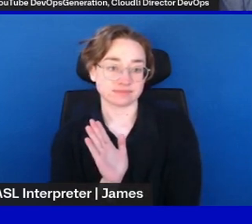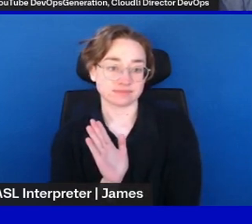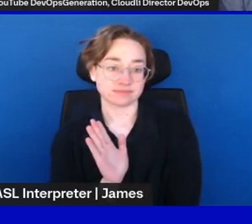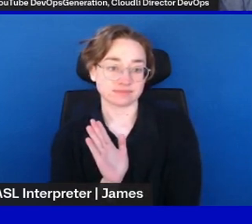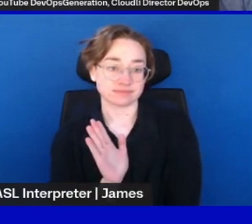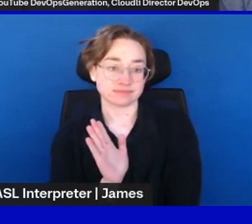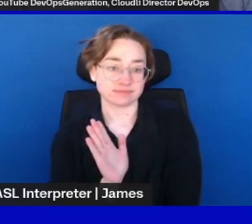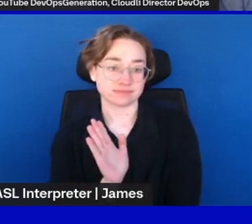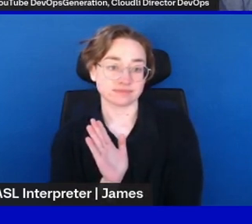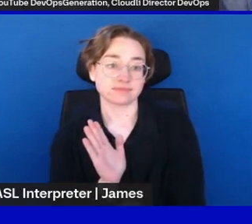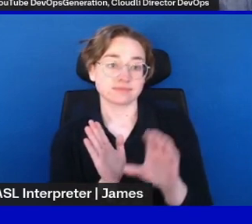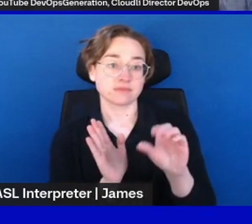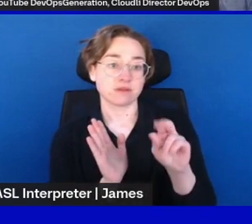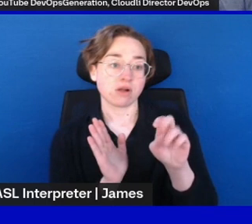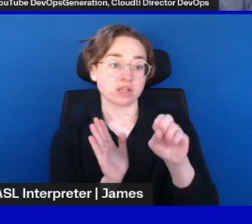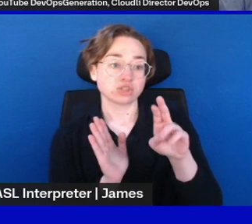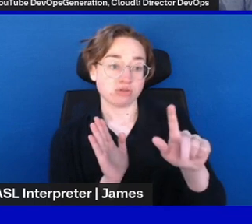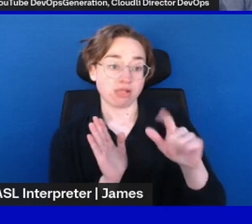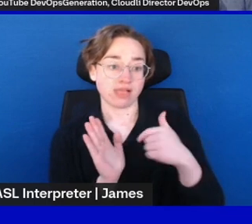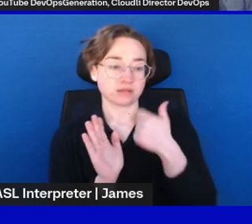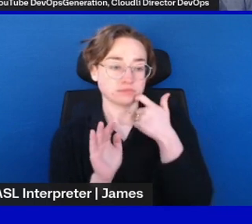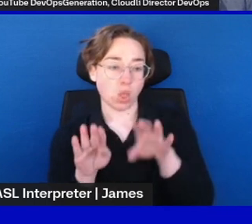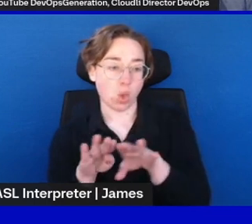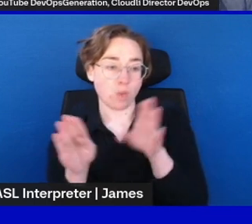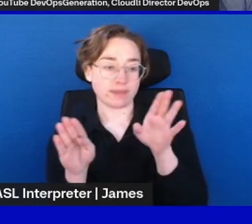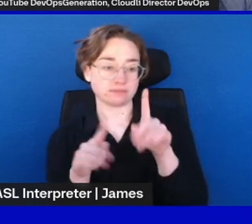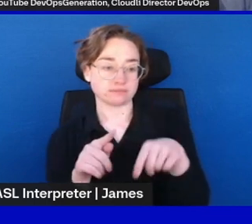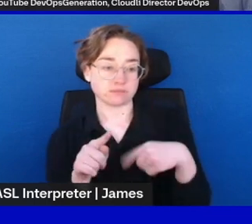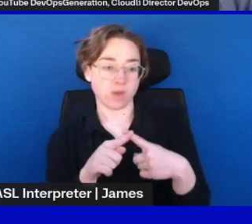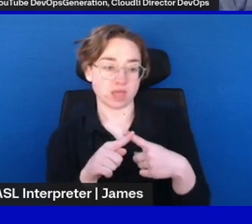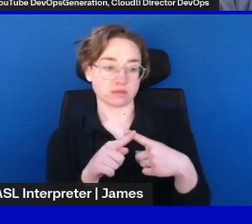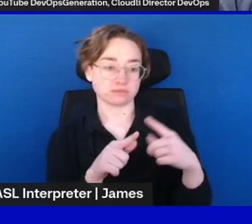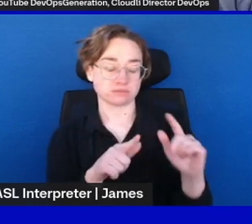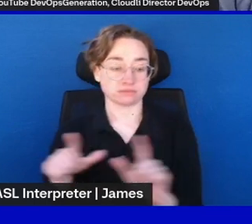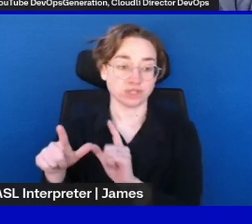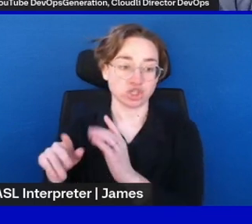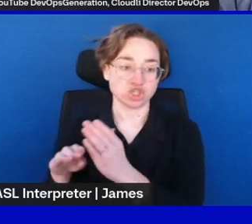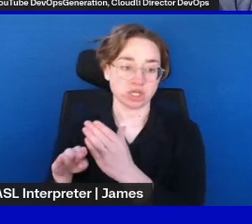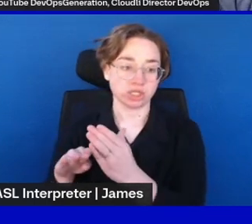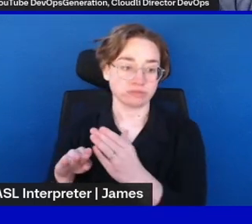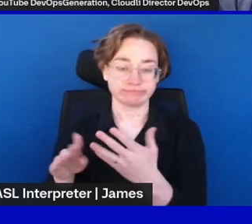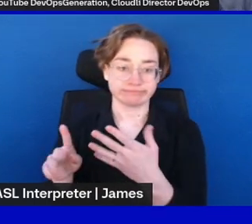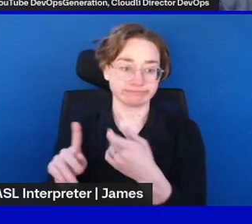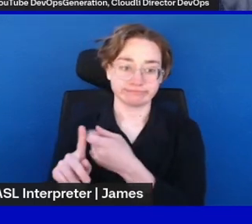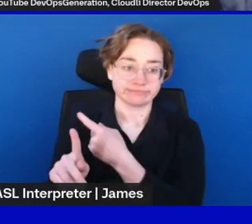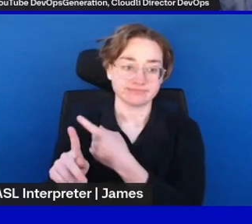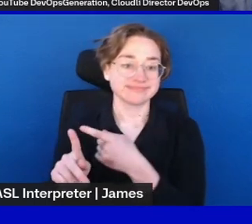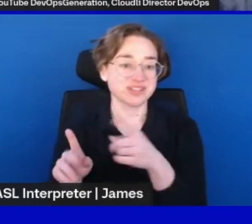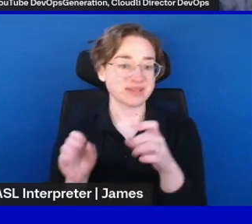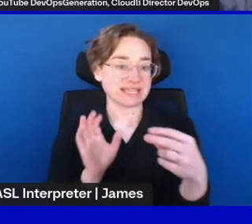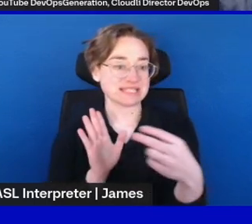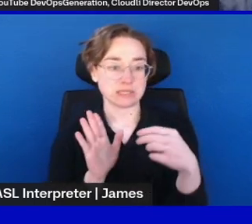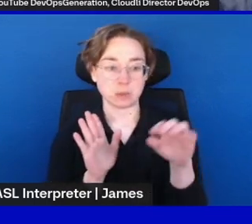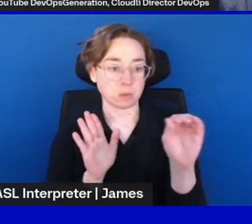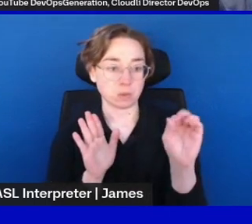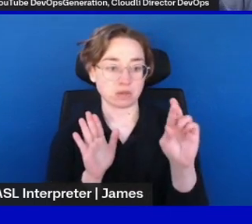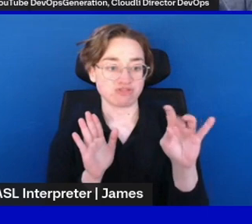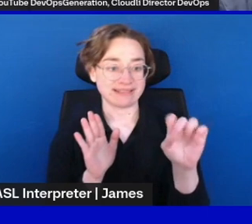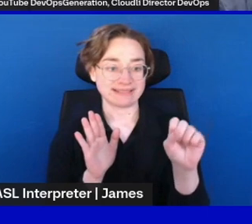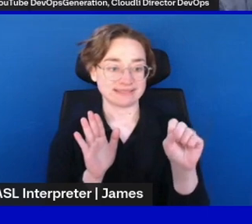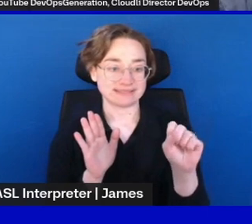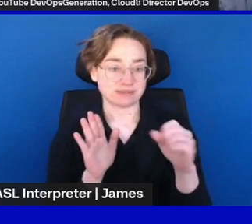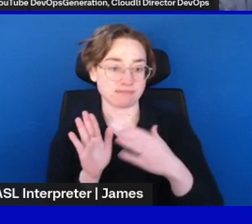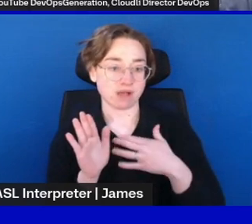that this console I had opened up a moment ago when the screen sharing was where it was. You can see that I don't have any Redis in my